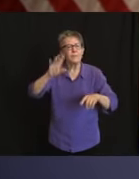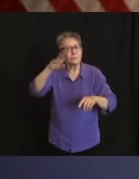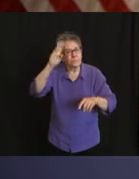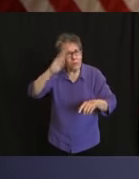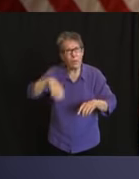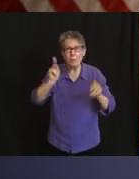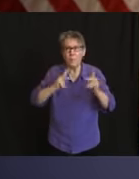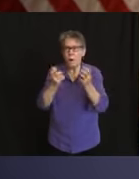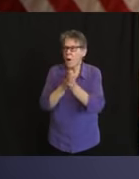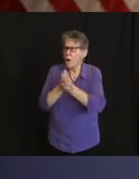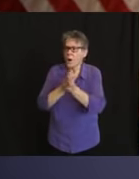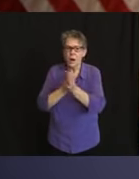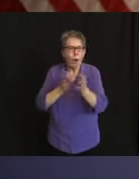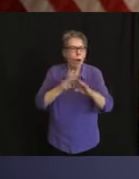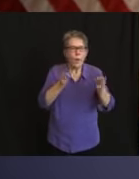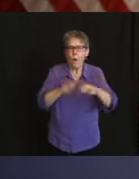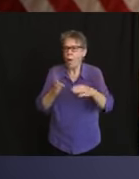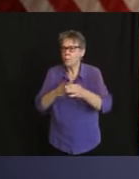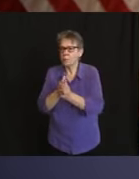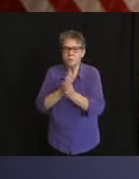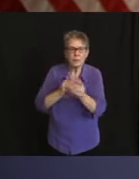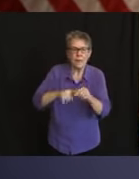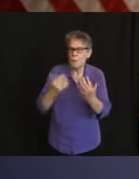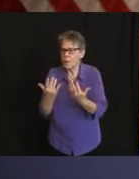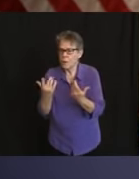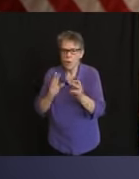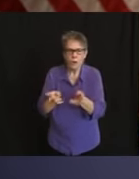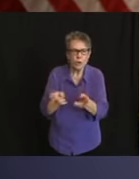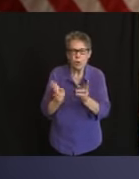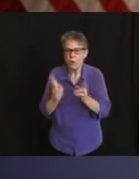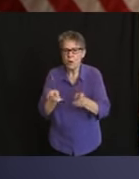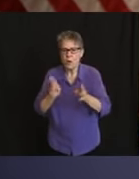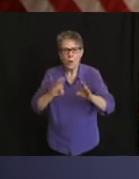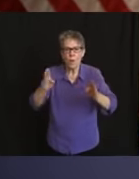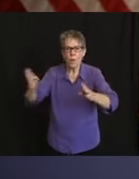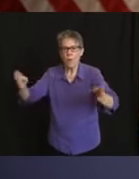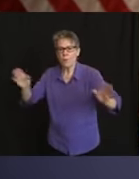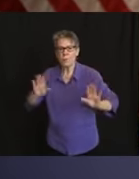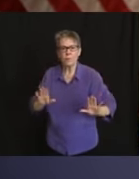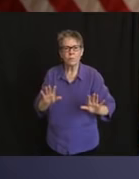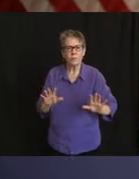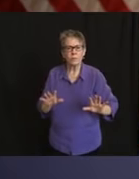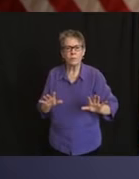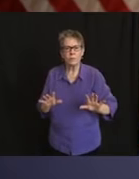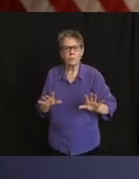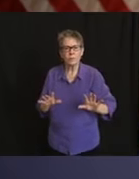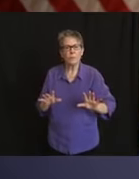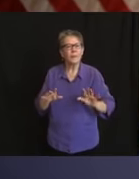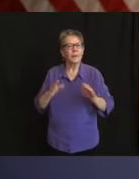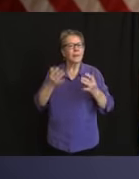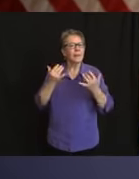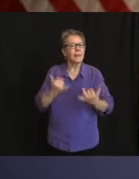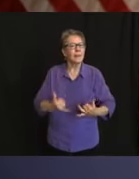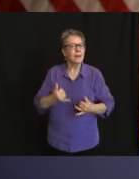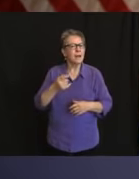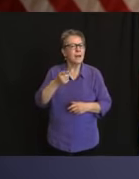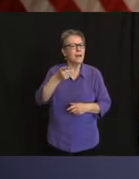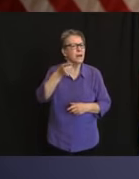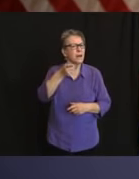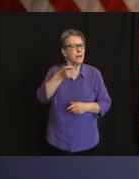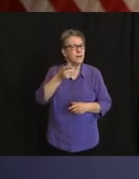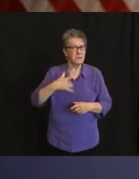maintain the field hospitals? What kind of a future do you envision? And then on the comments by Mitch McConnell, how do you